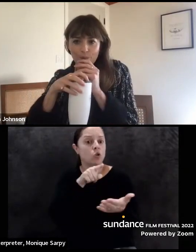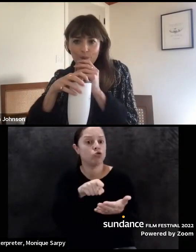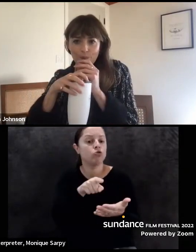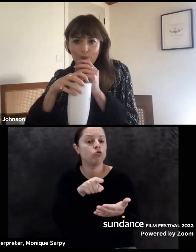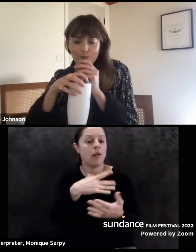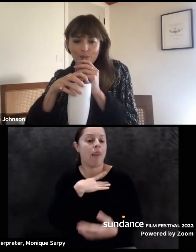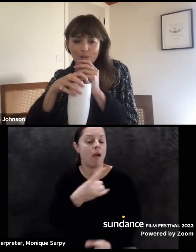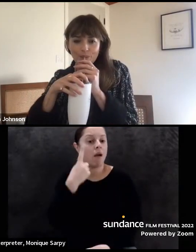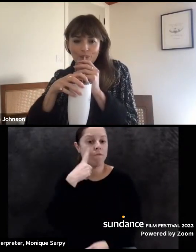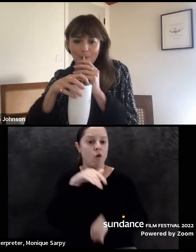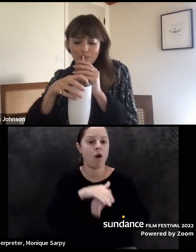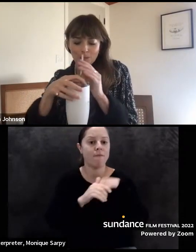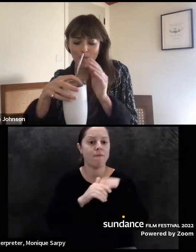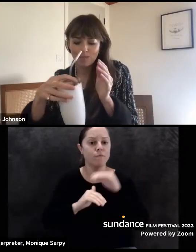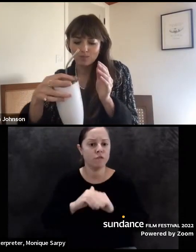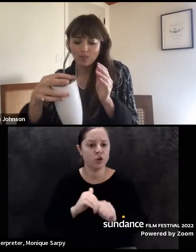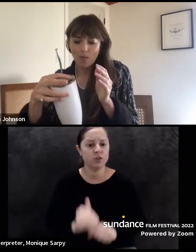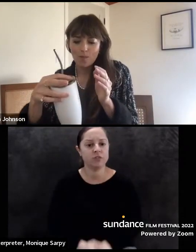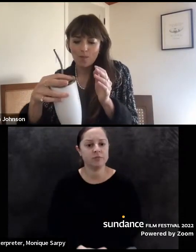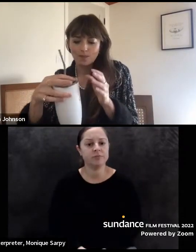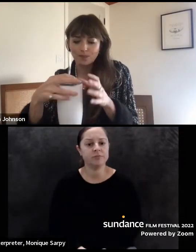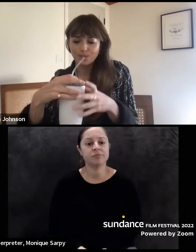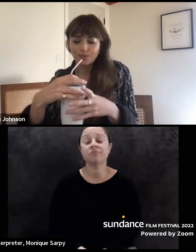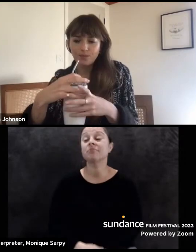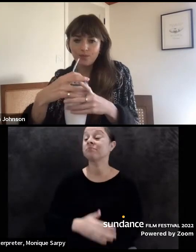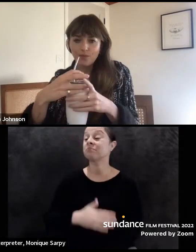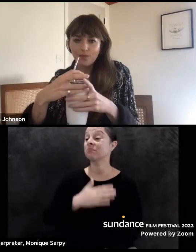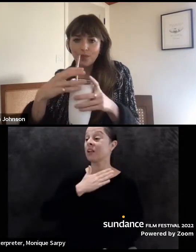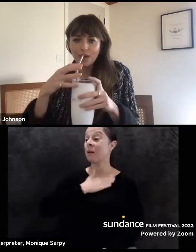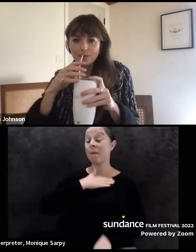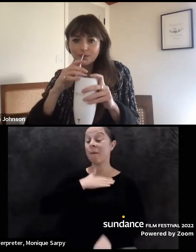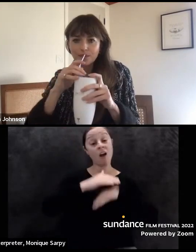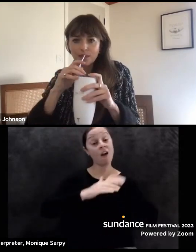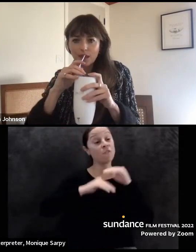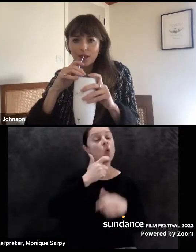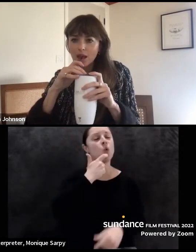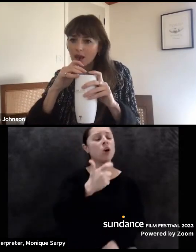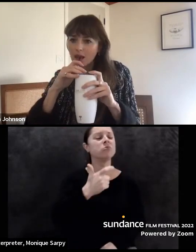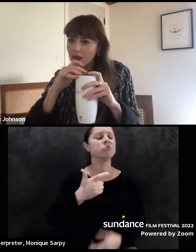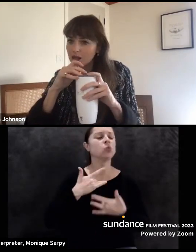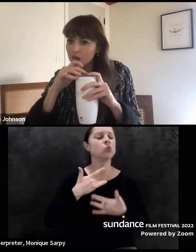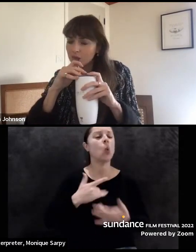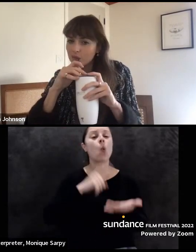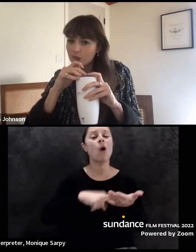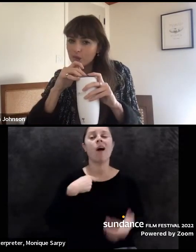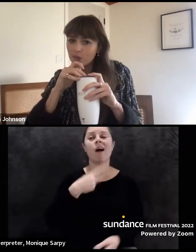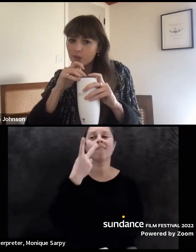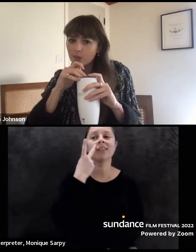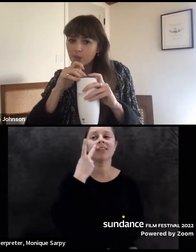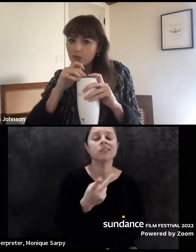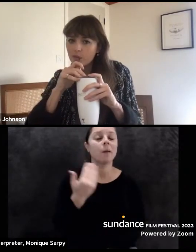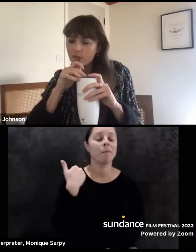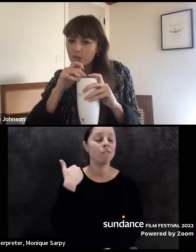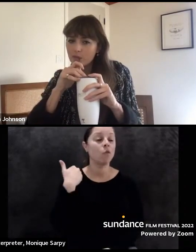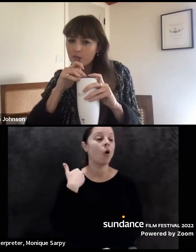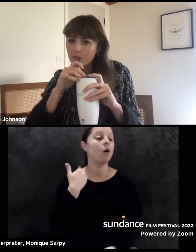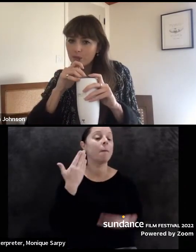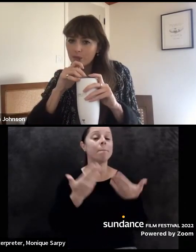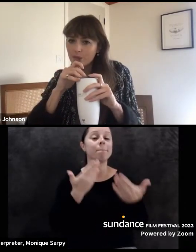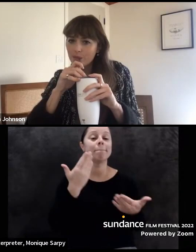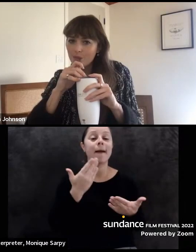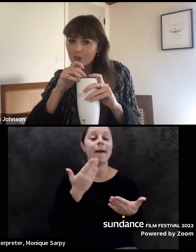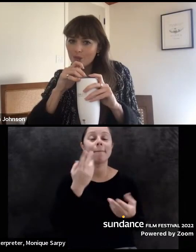comfort? My comfort watches are usually things I've seen before. I usually go to something a little bit more nostalgic. Could be an